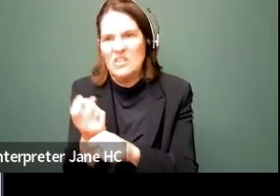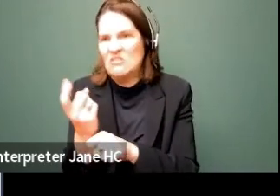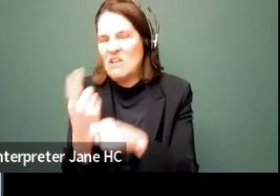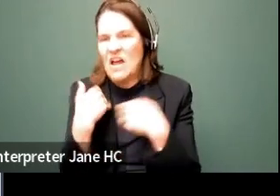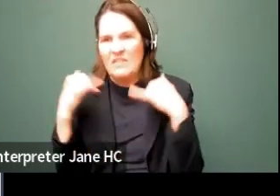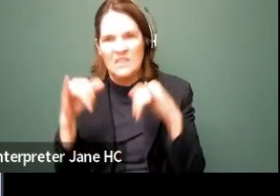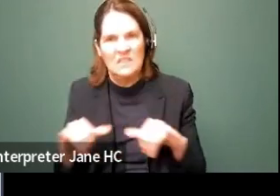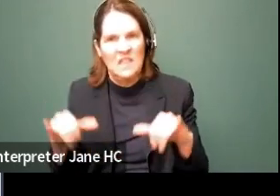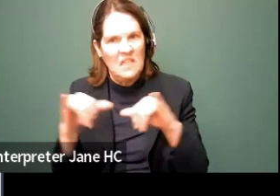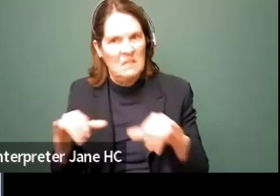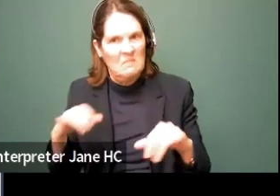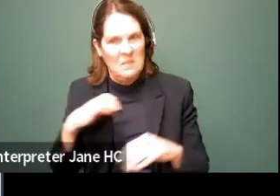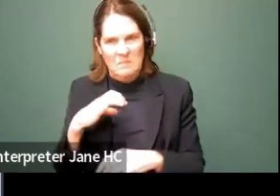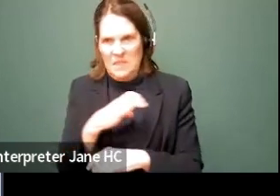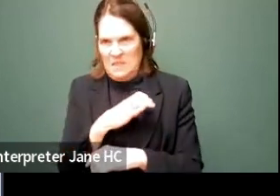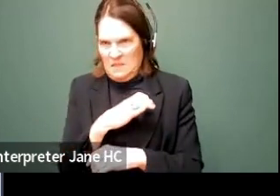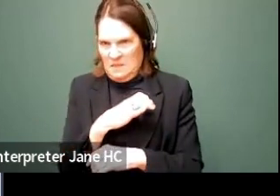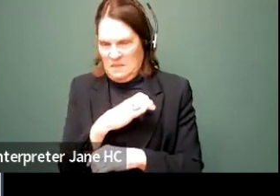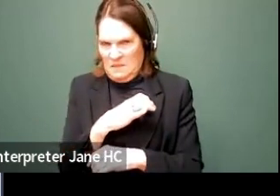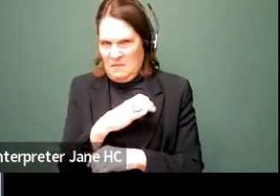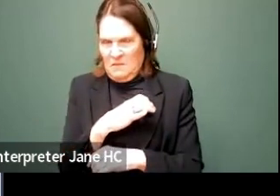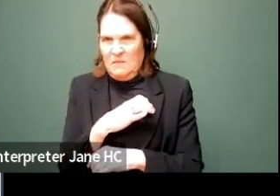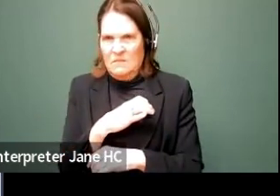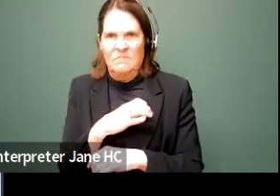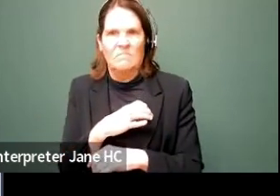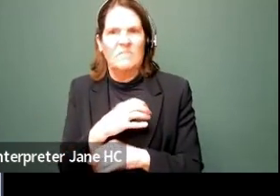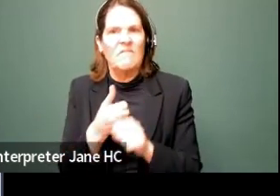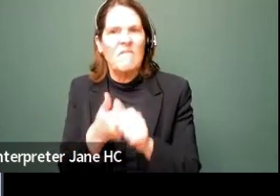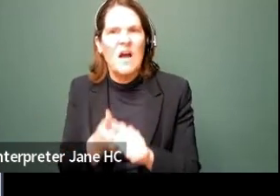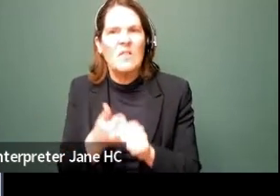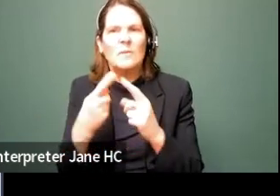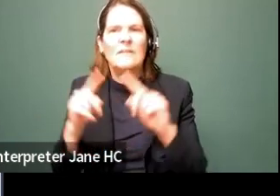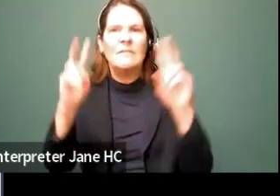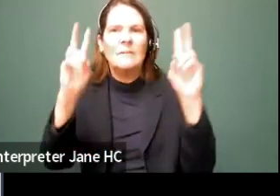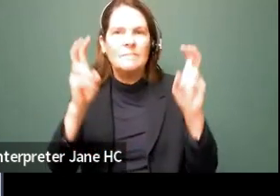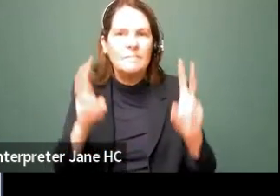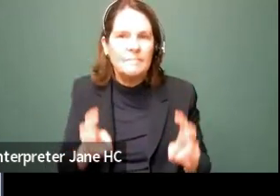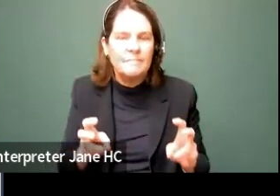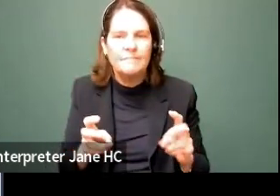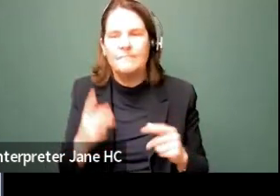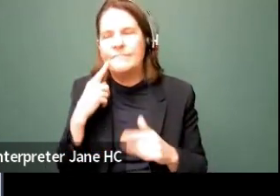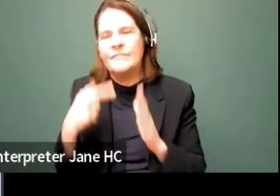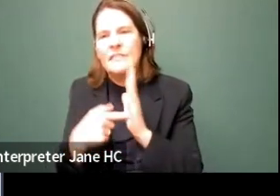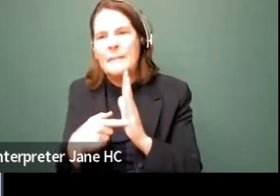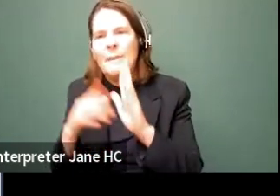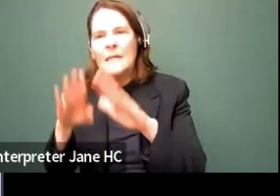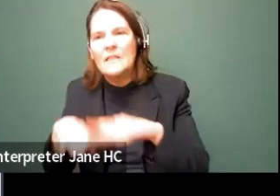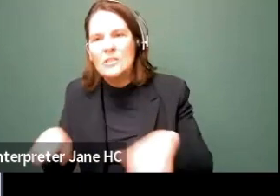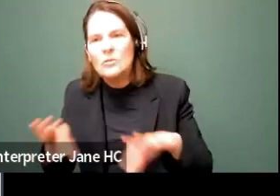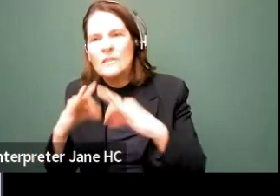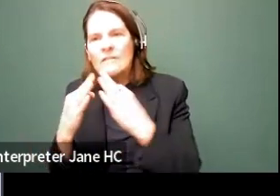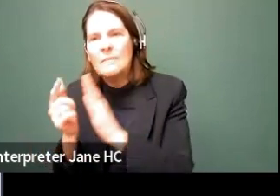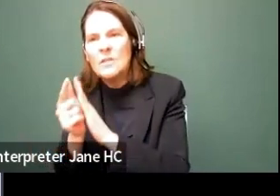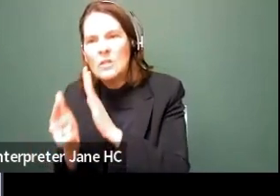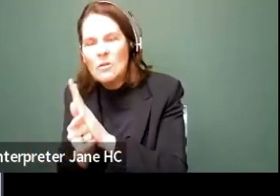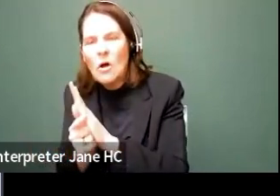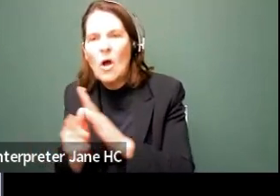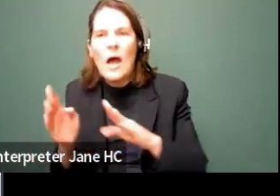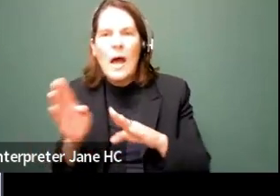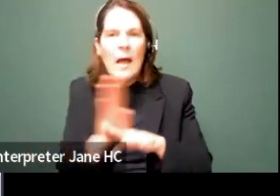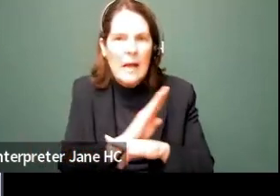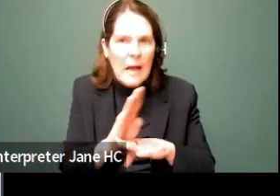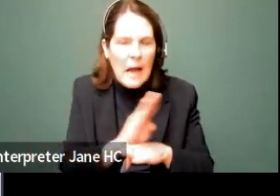committees that are divided by subject matter. So we've got children and family law, commerce and